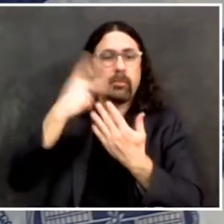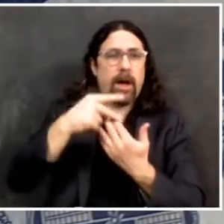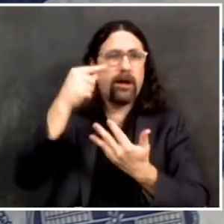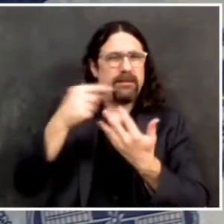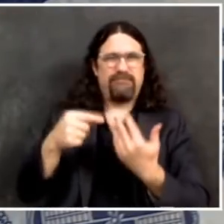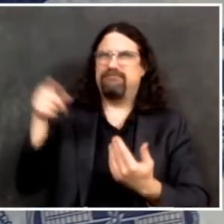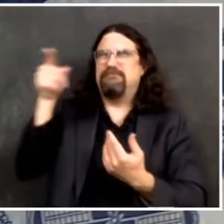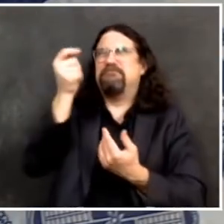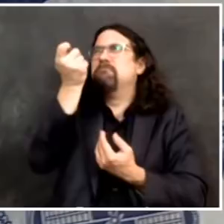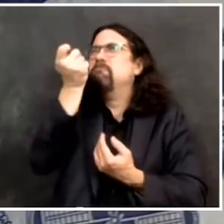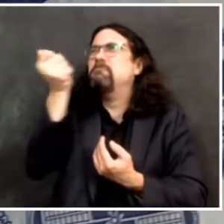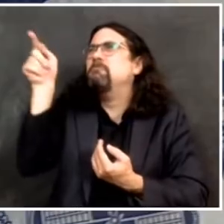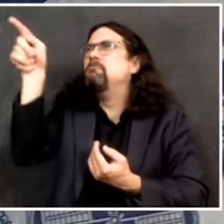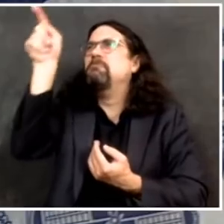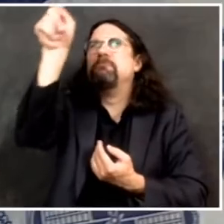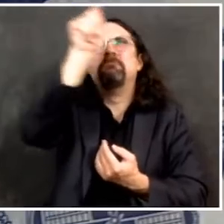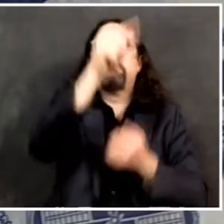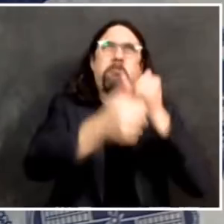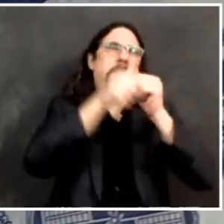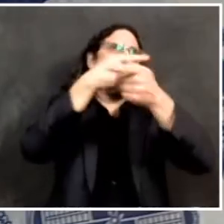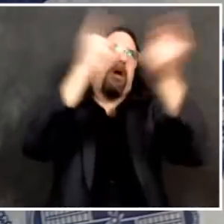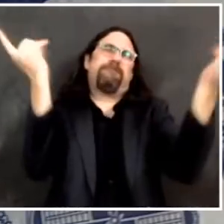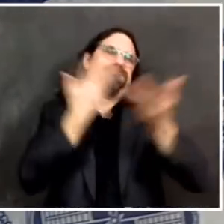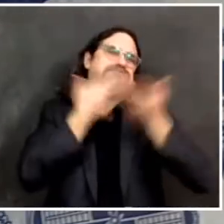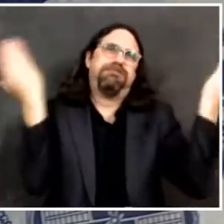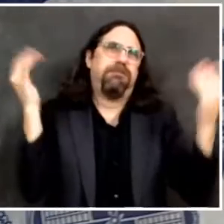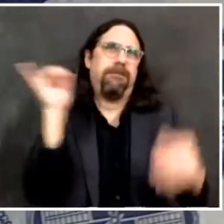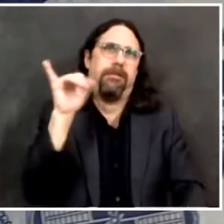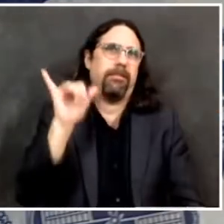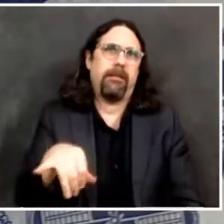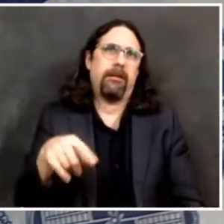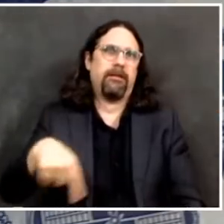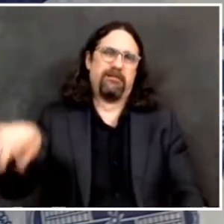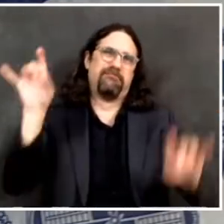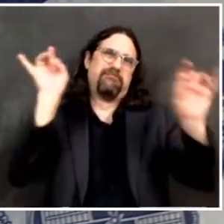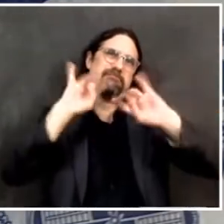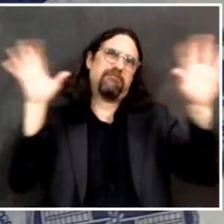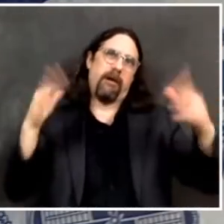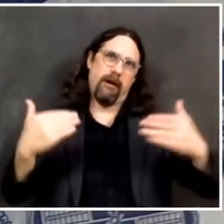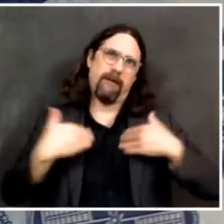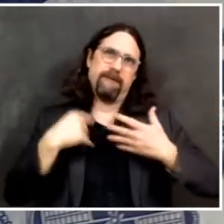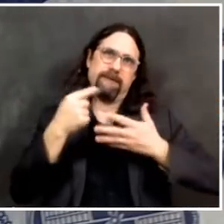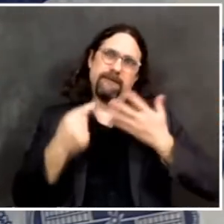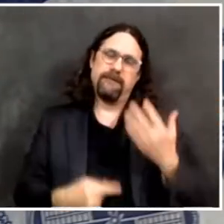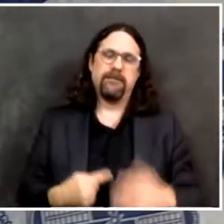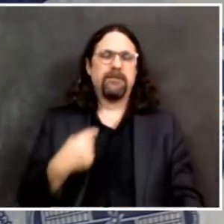We're not going to let anyone fall through the cracks. We have to do it. It's the right thing to do, and we will do it.